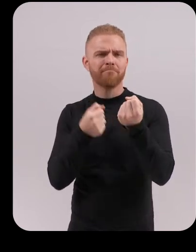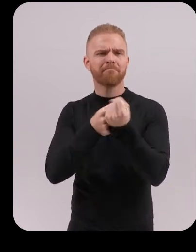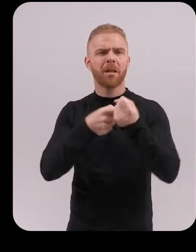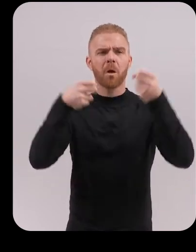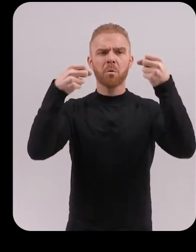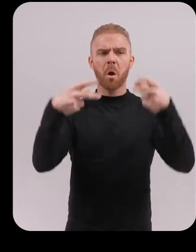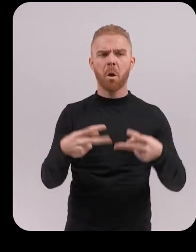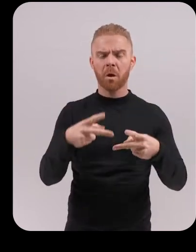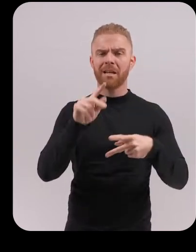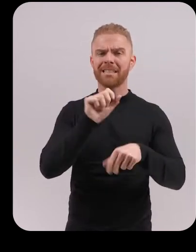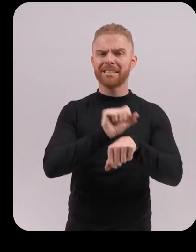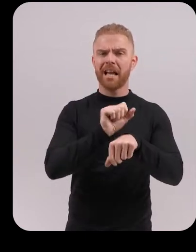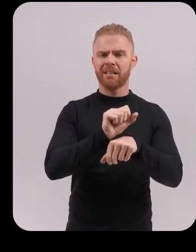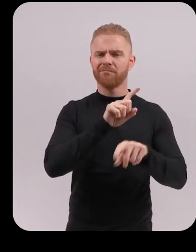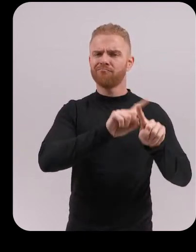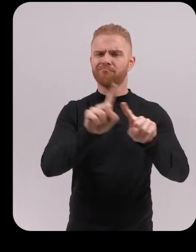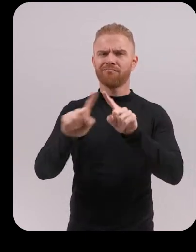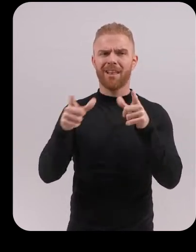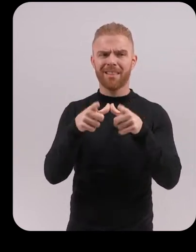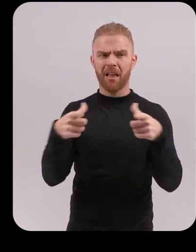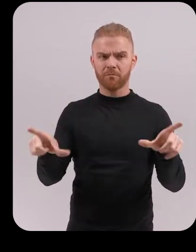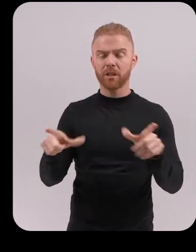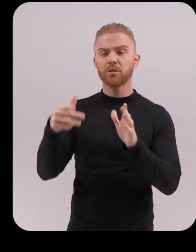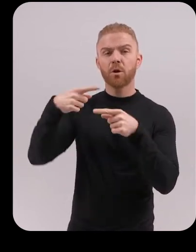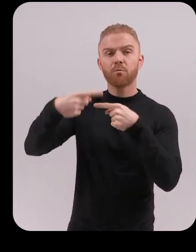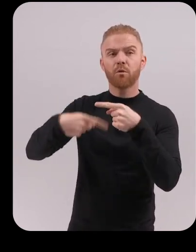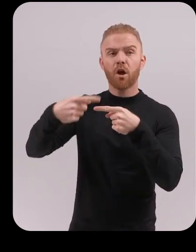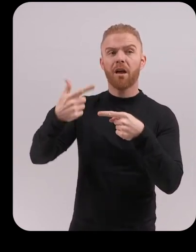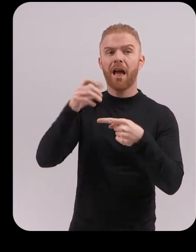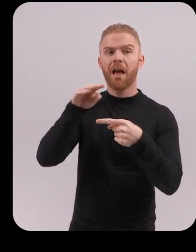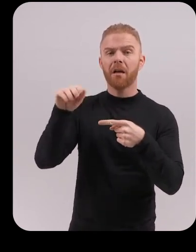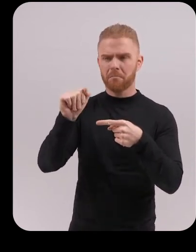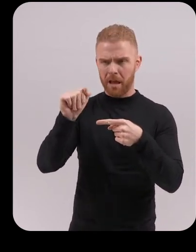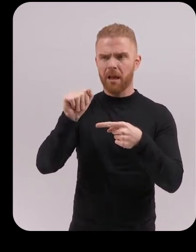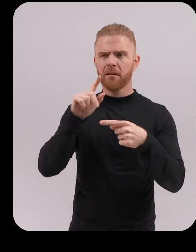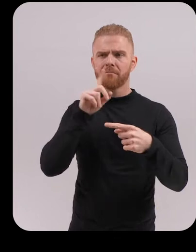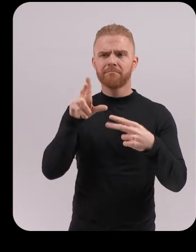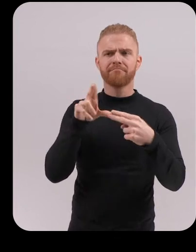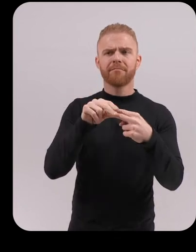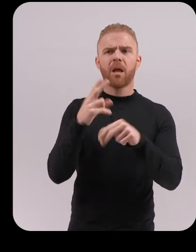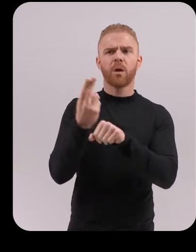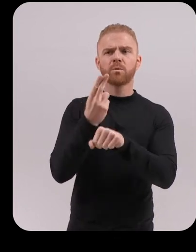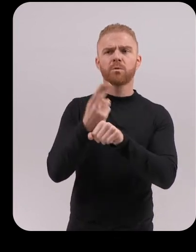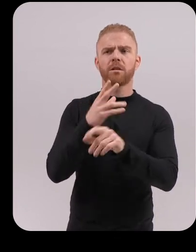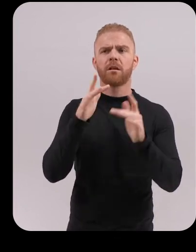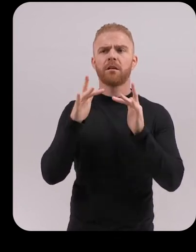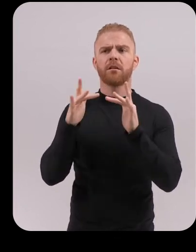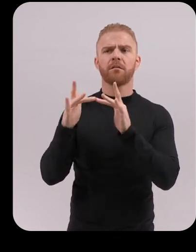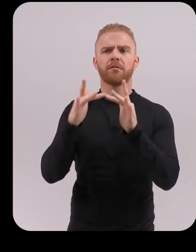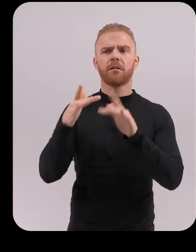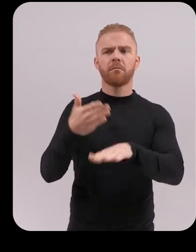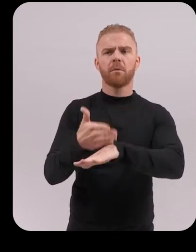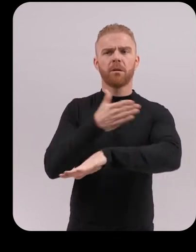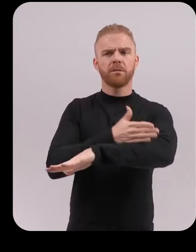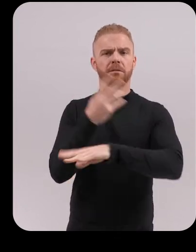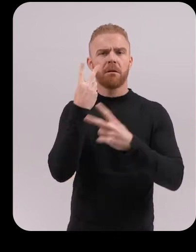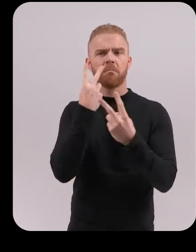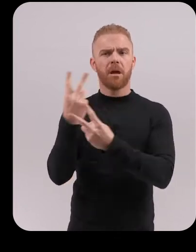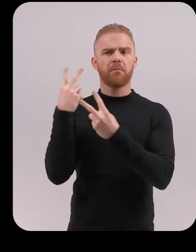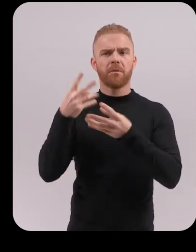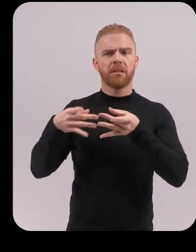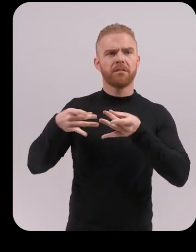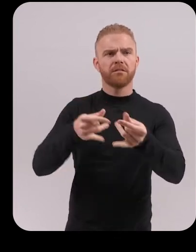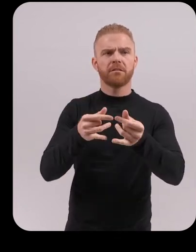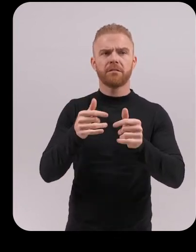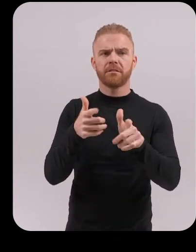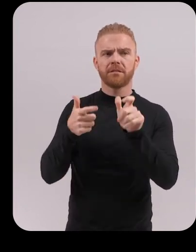across languages, and Recurrent Gemma that leverages recurrent neural networks and local attention to improve memory efficiency and faster